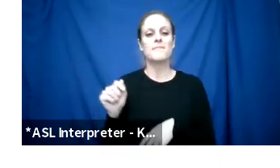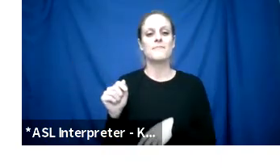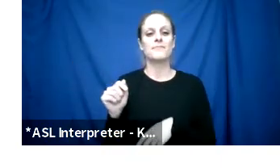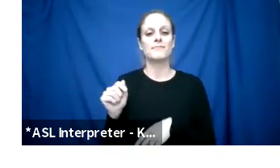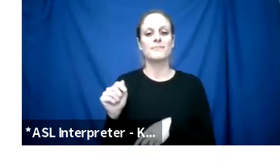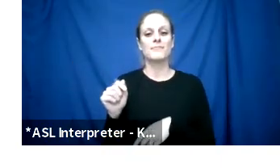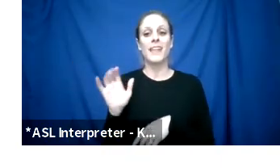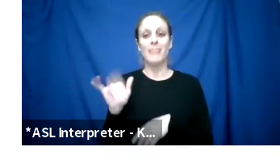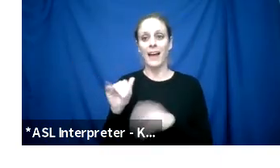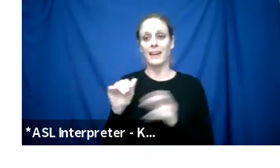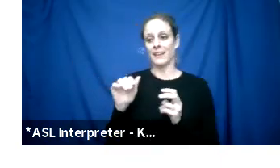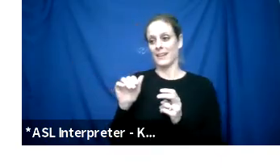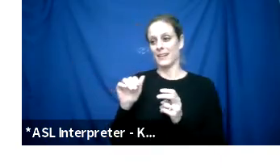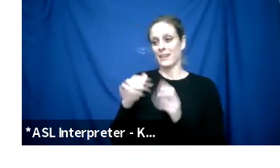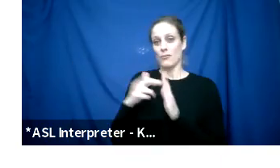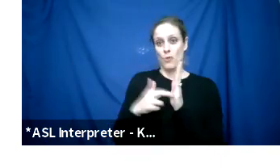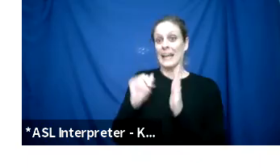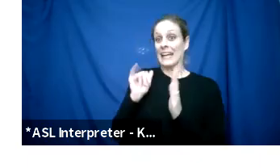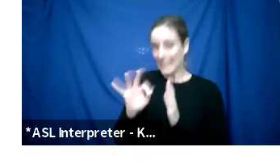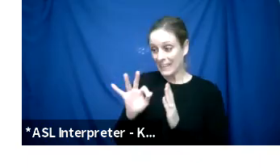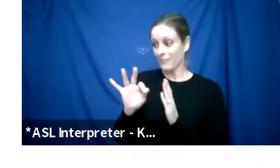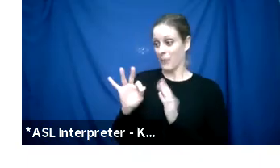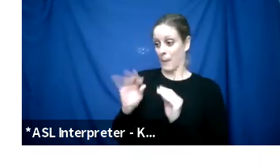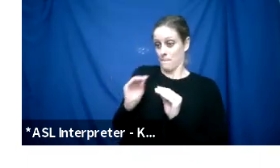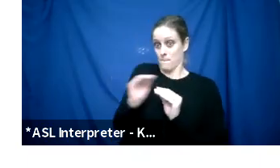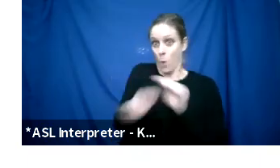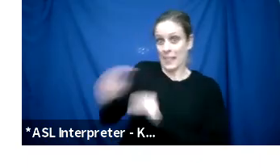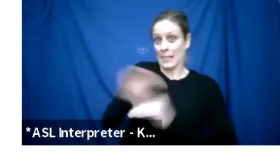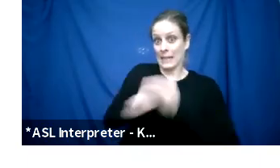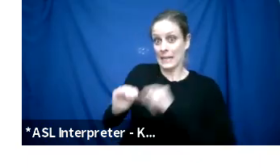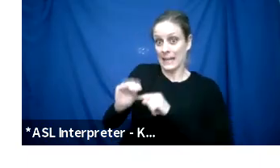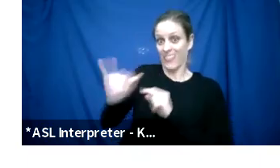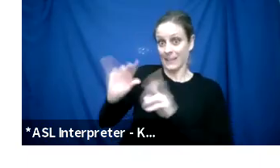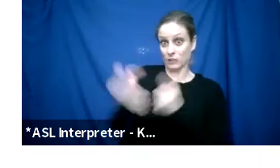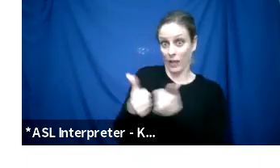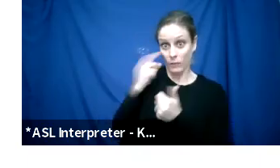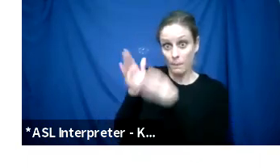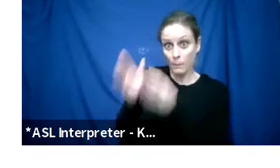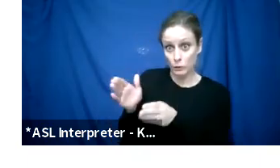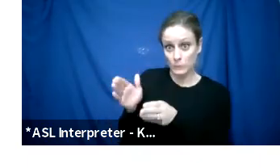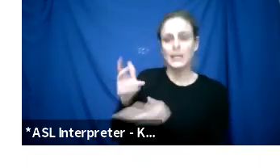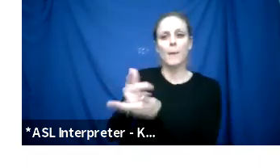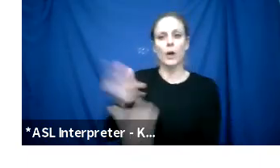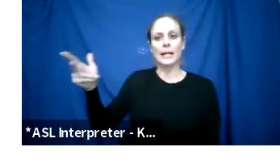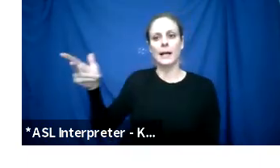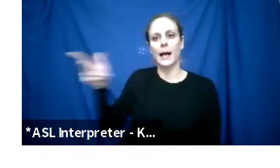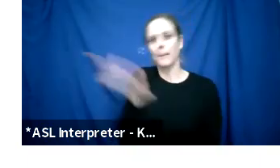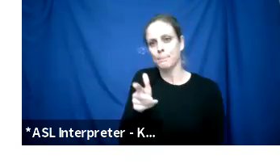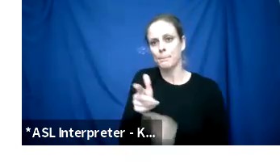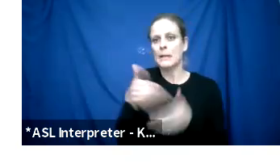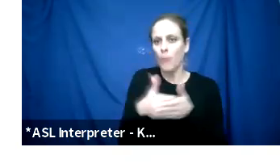a mobility issue, I mean, the parking spaces need to be close. I'm a person that uses a manual wheelchair,